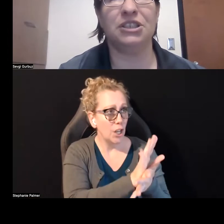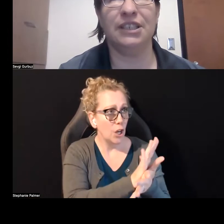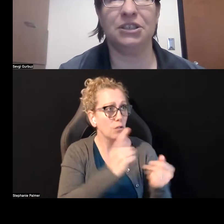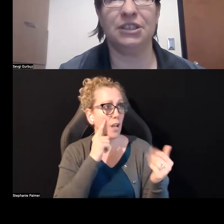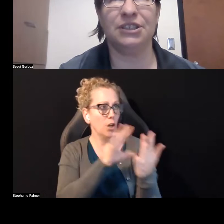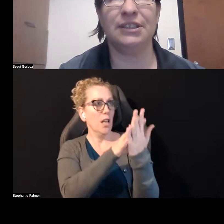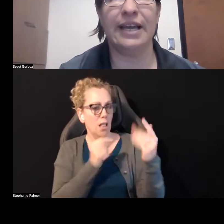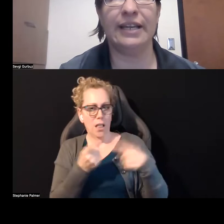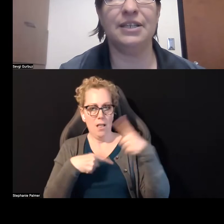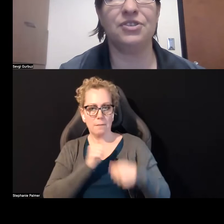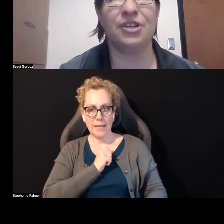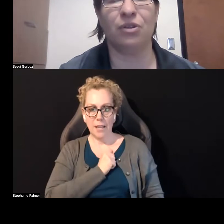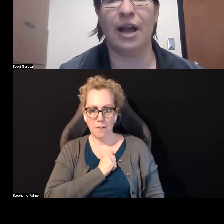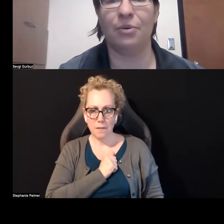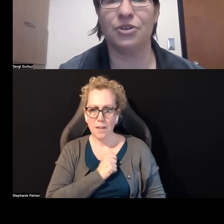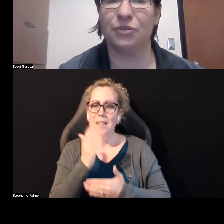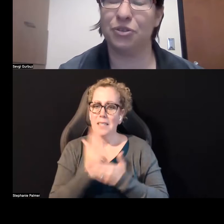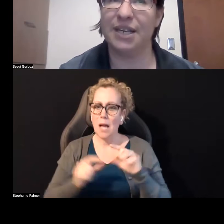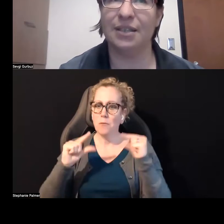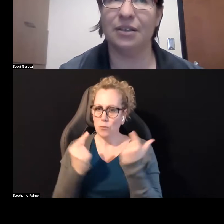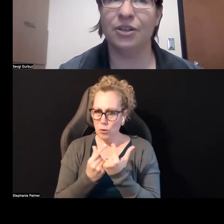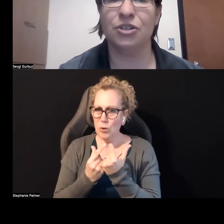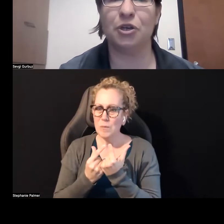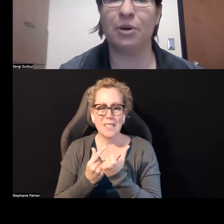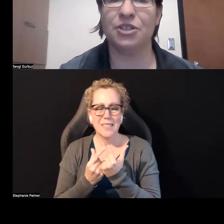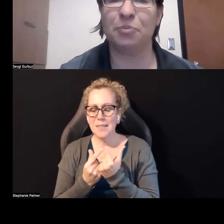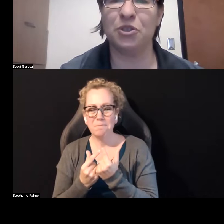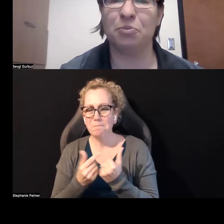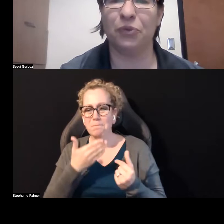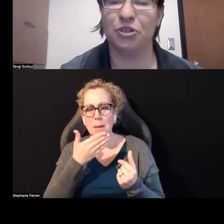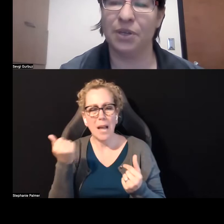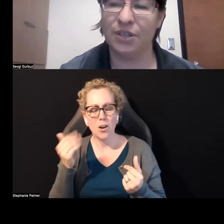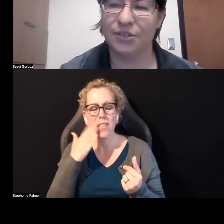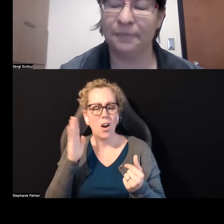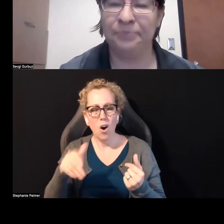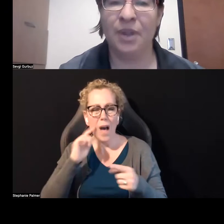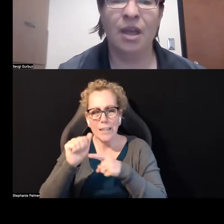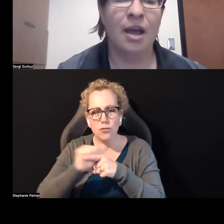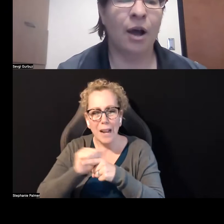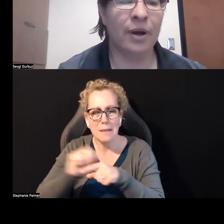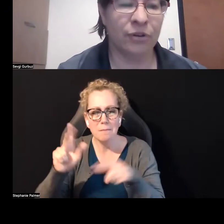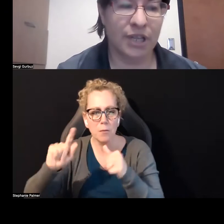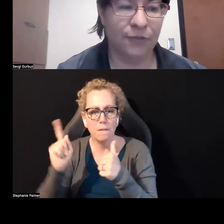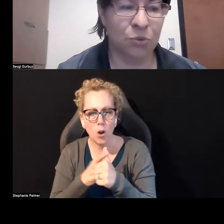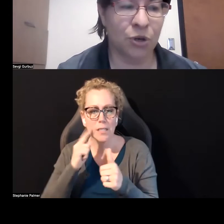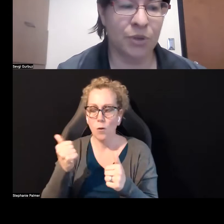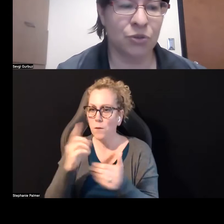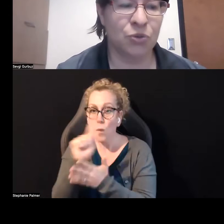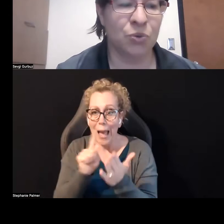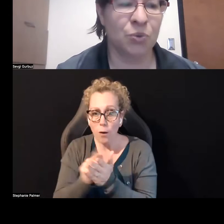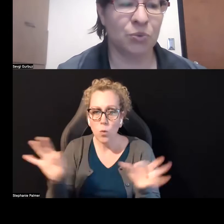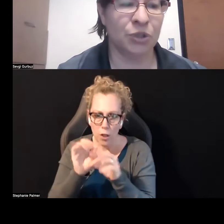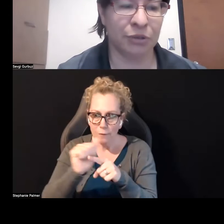more conscientious and give several hours of training to their participants before doing this. However, if you